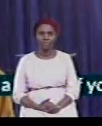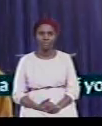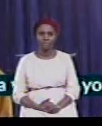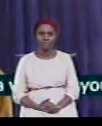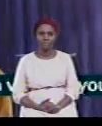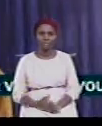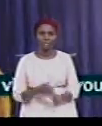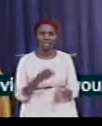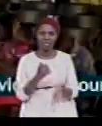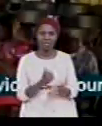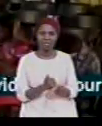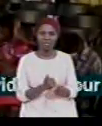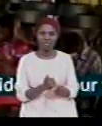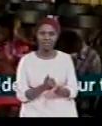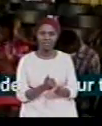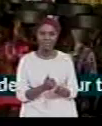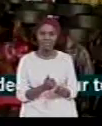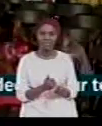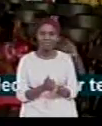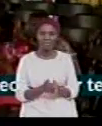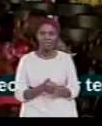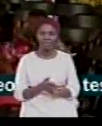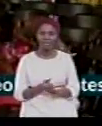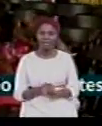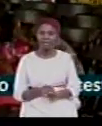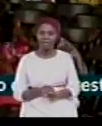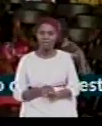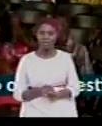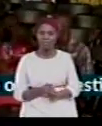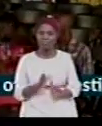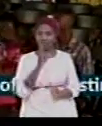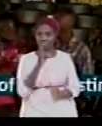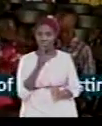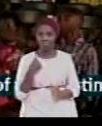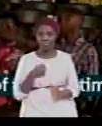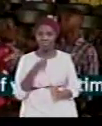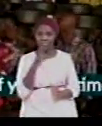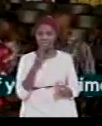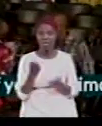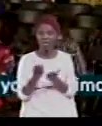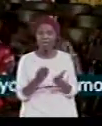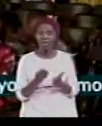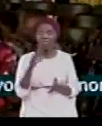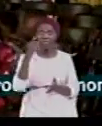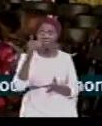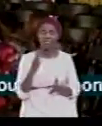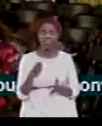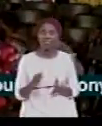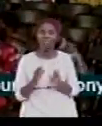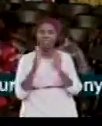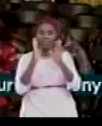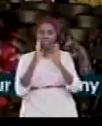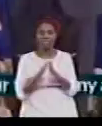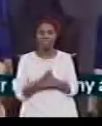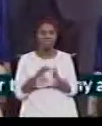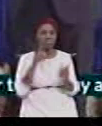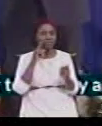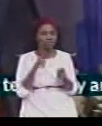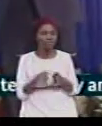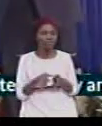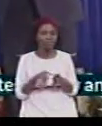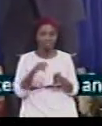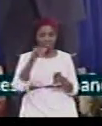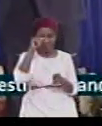amen. Truly we are serving a God of wonders. This our sister's son had a problem of